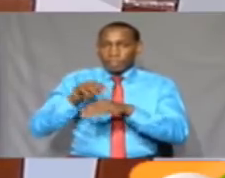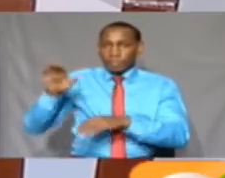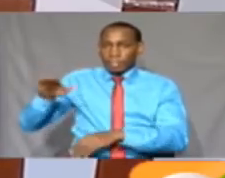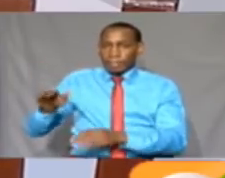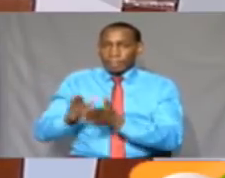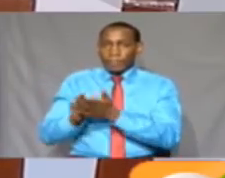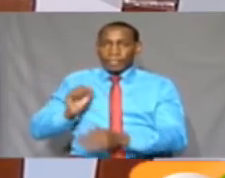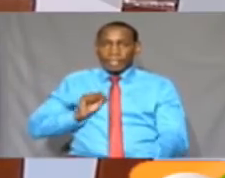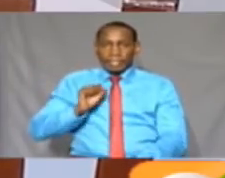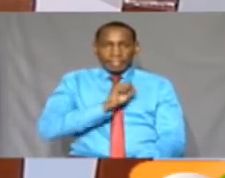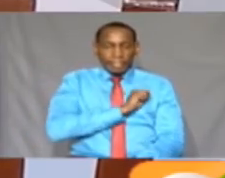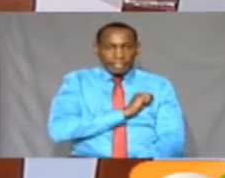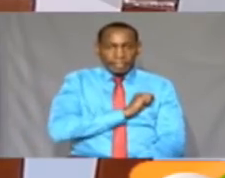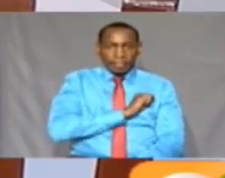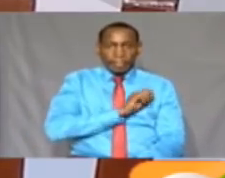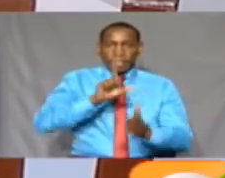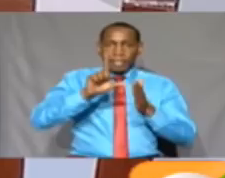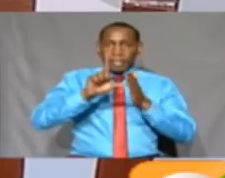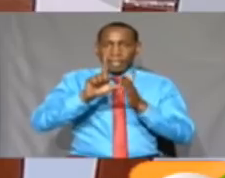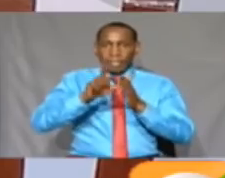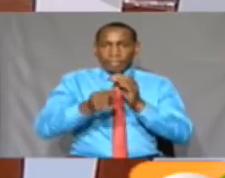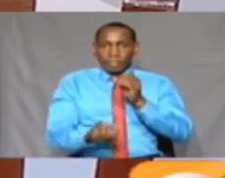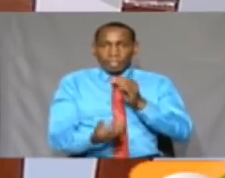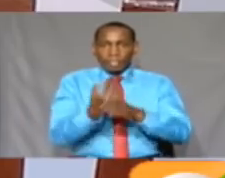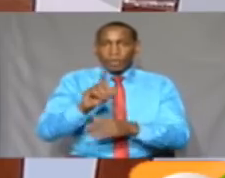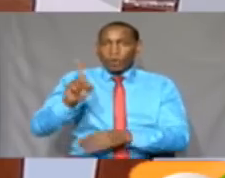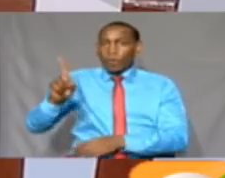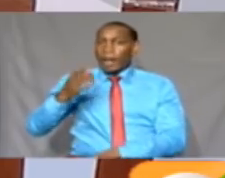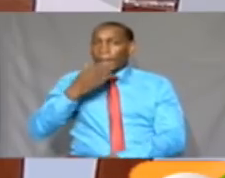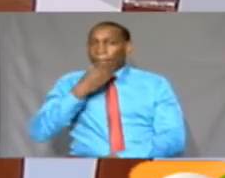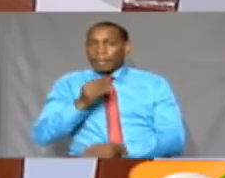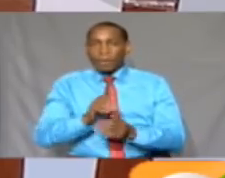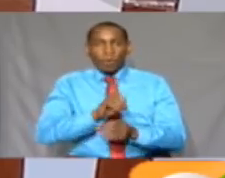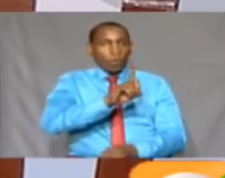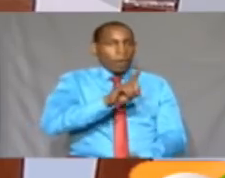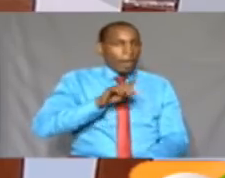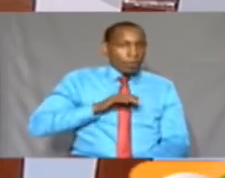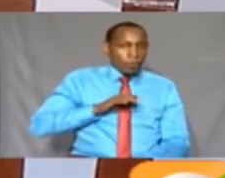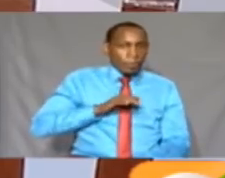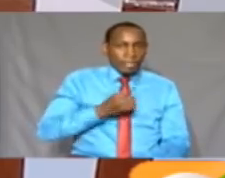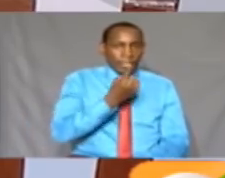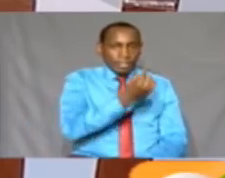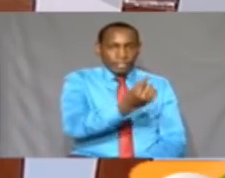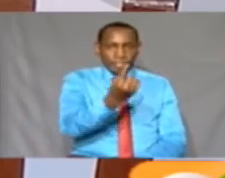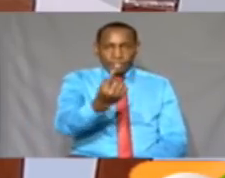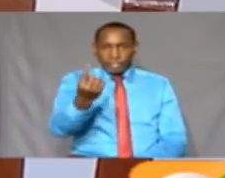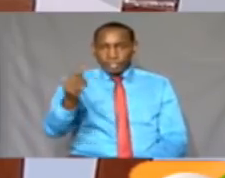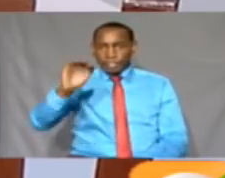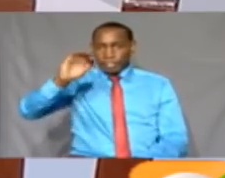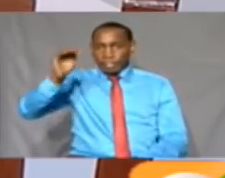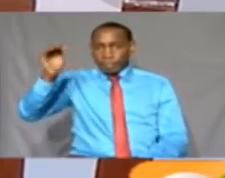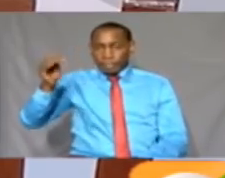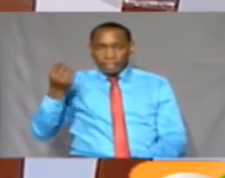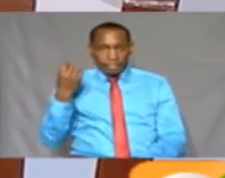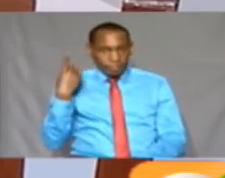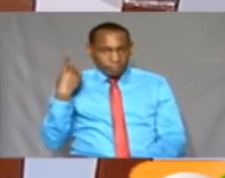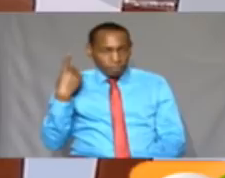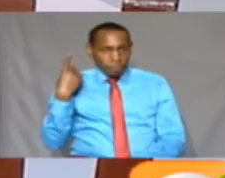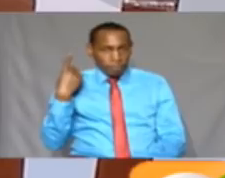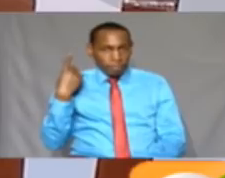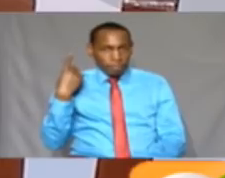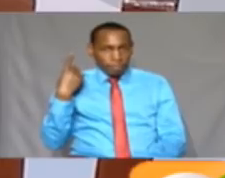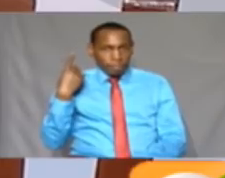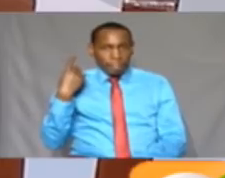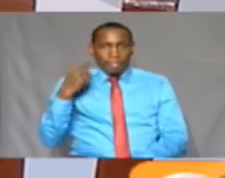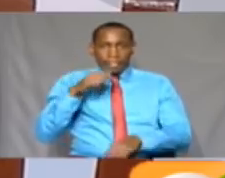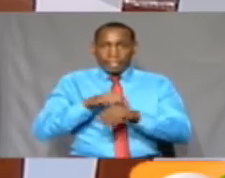it, and instead come up with one man, one woman, per county. Correct. Right? Yeah. Now,